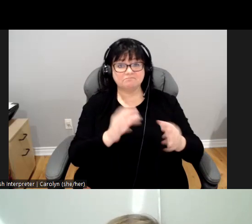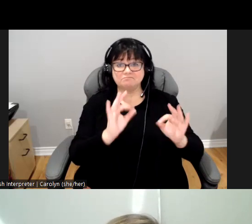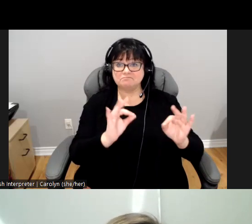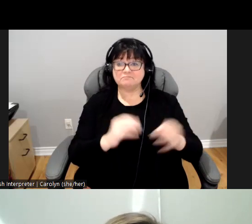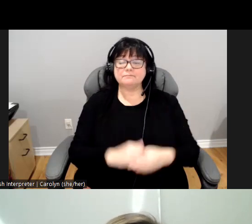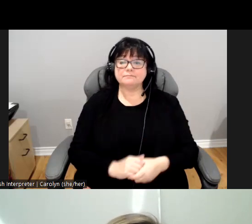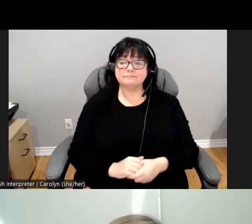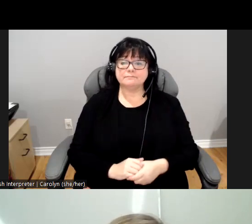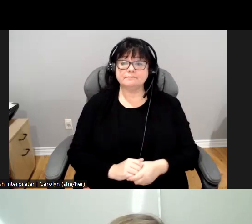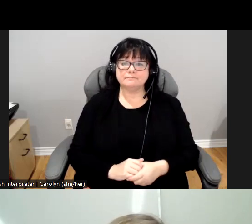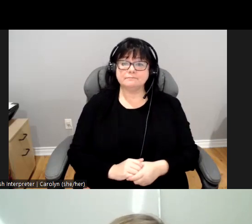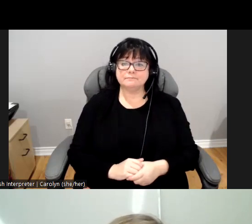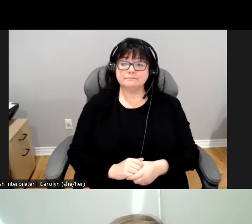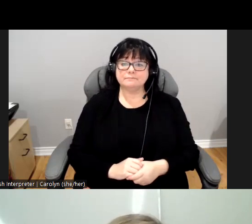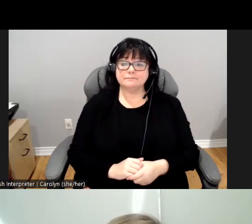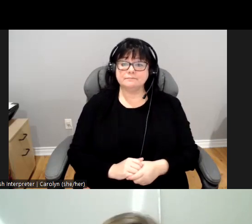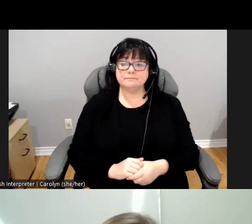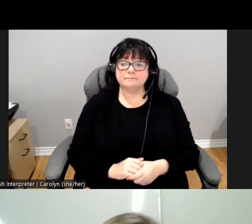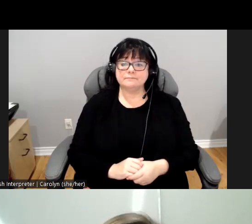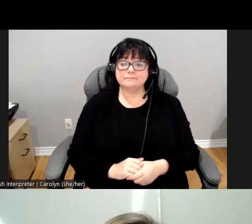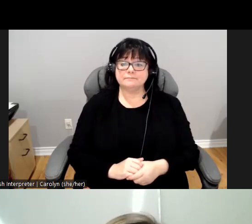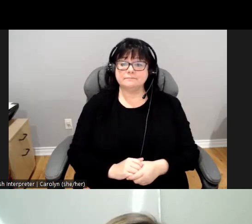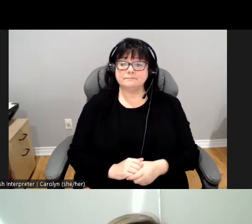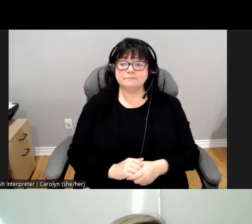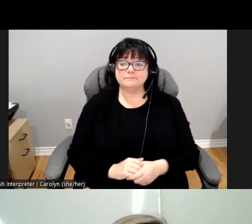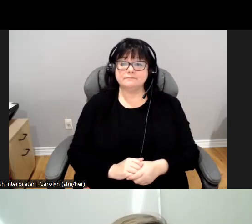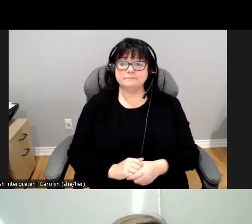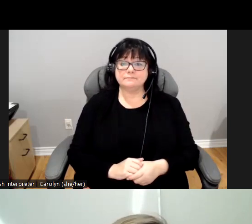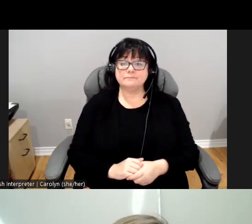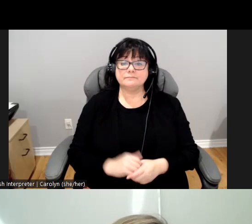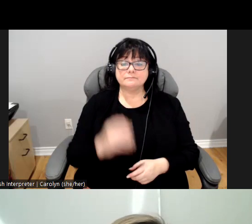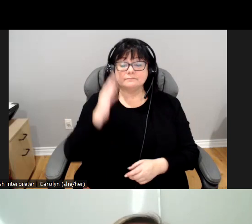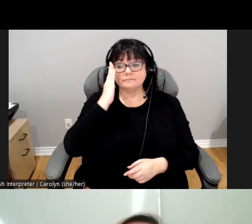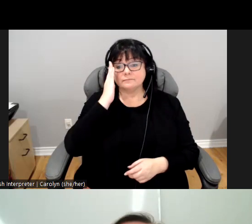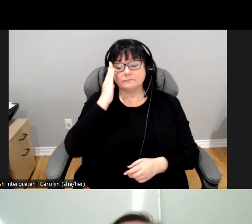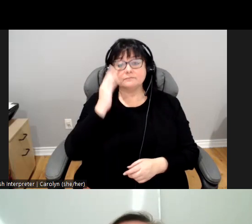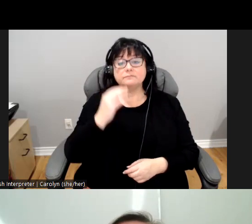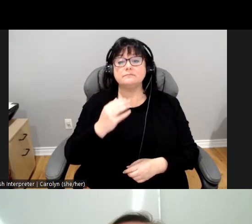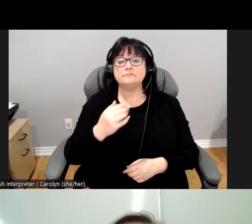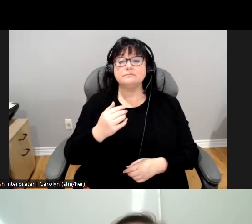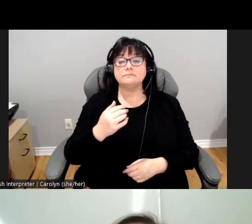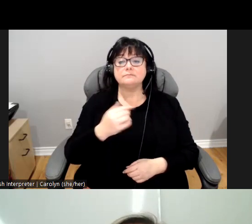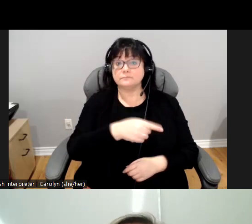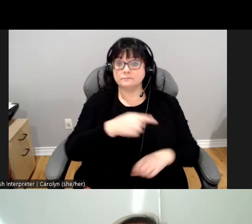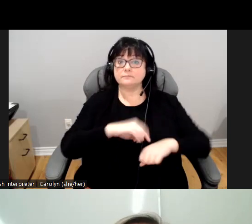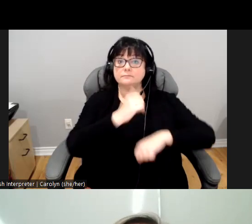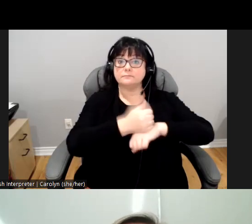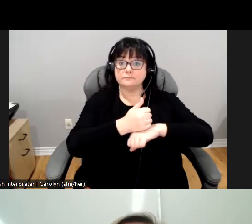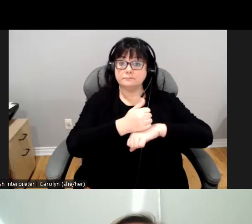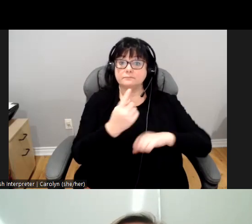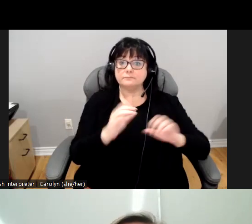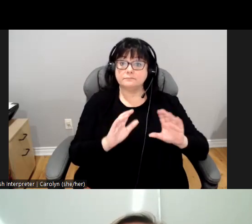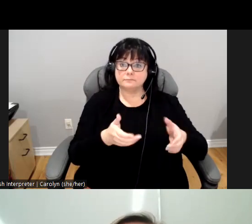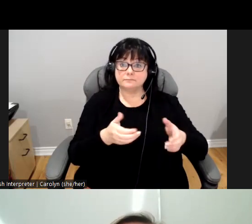And what we did is we essentially started a class for people who